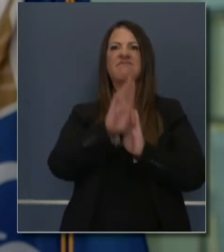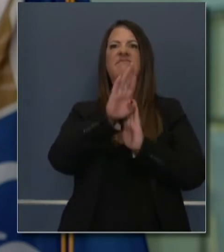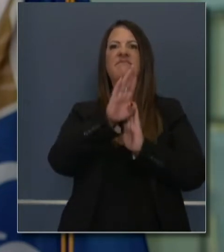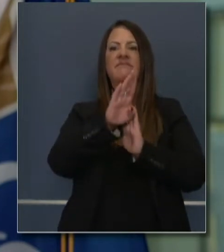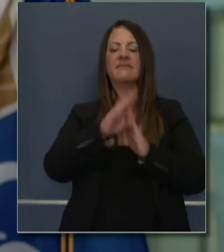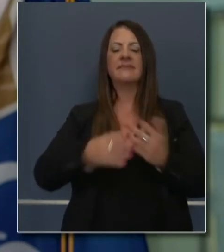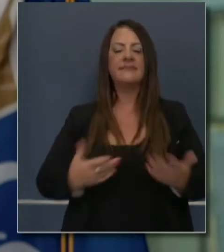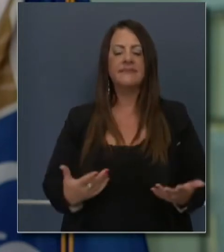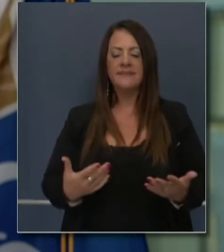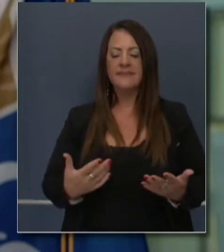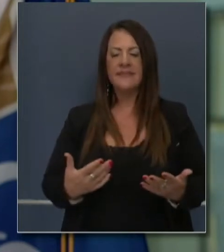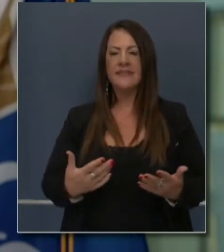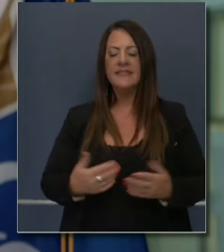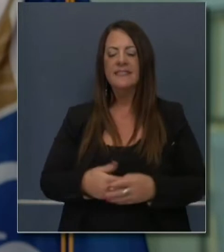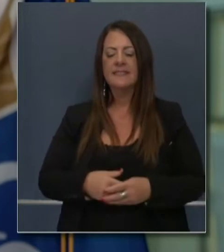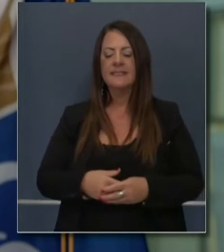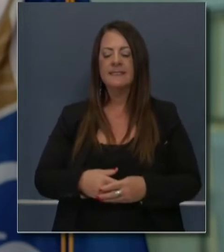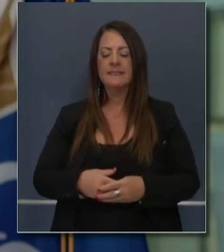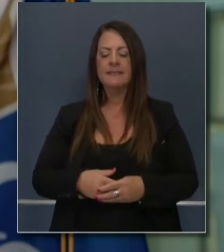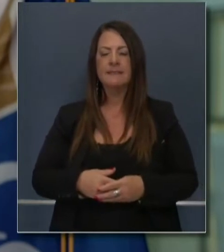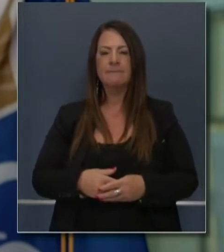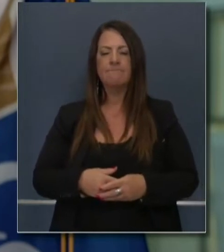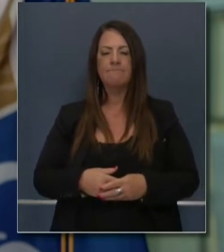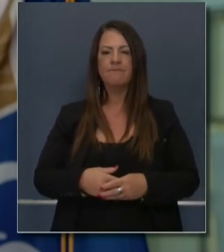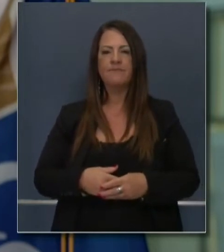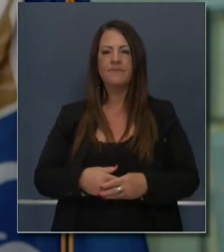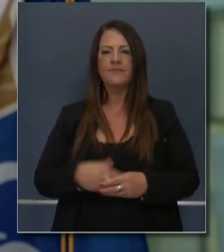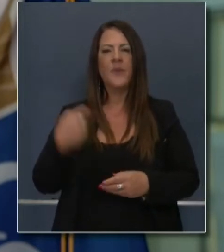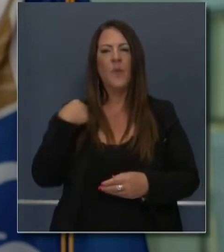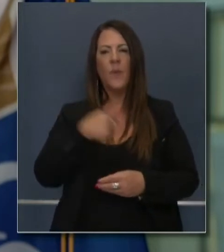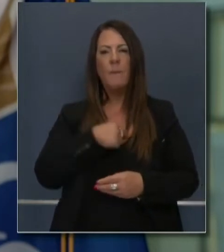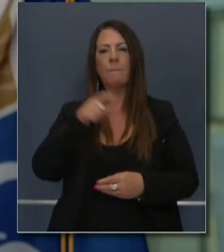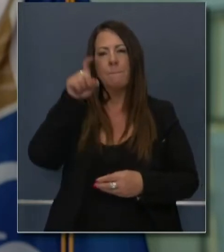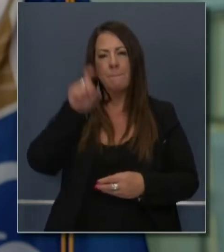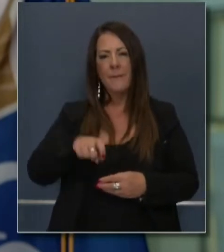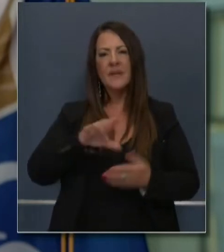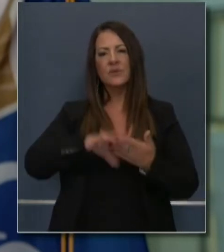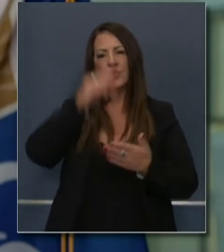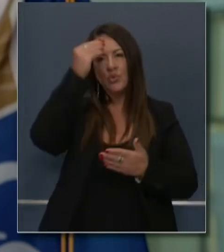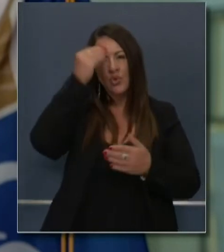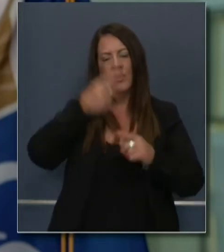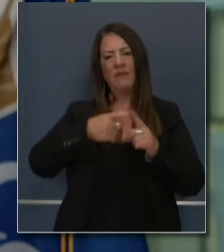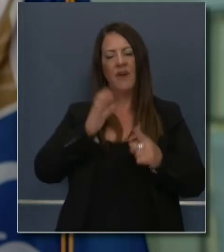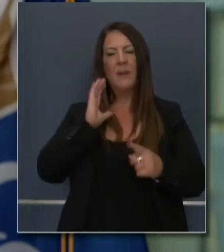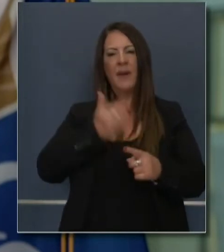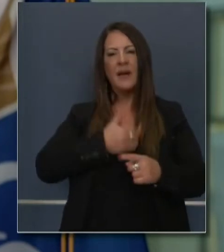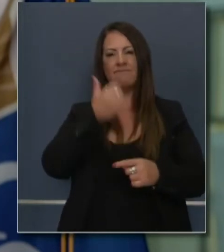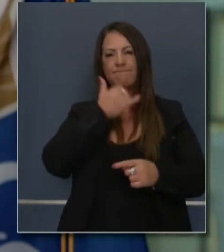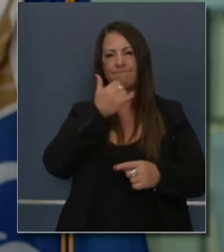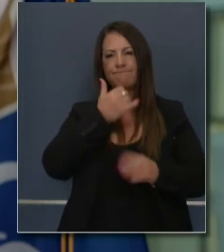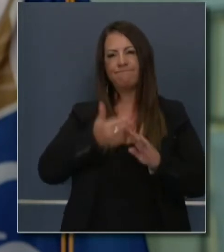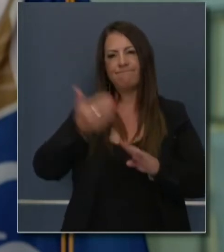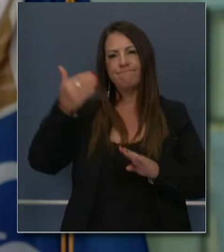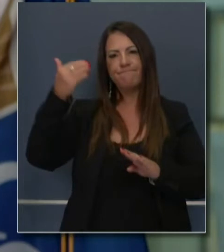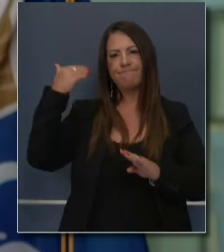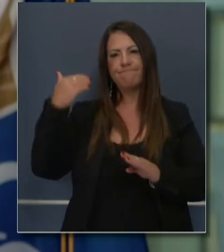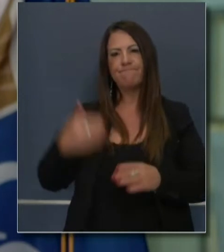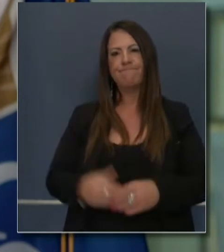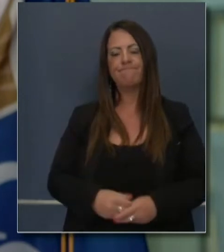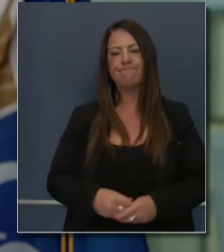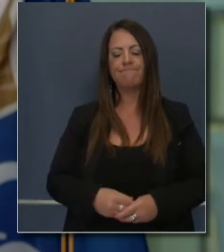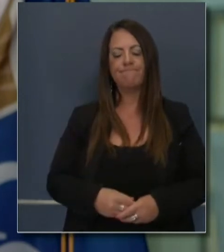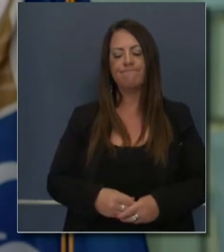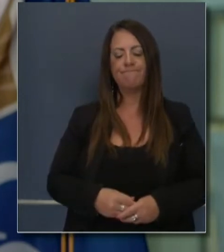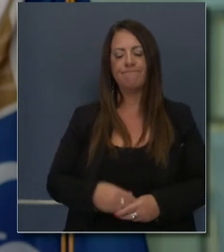way things were. That absolutely, we must learn from that example. We must absolutely learn from that more